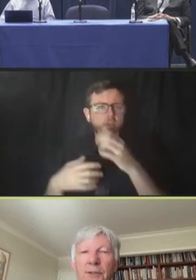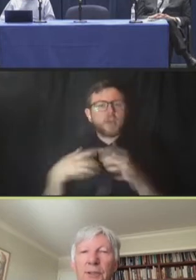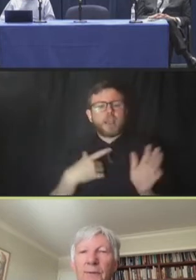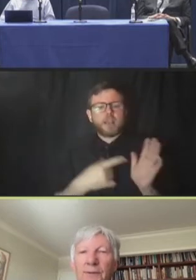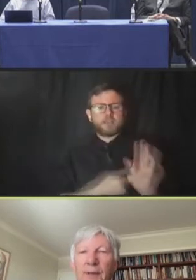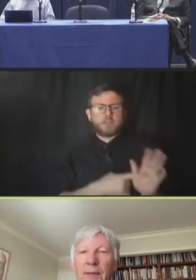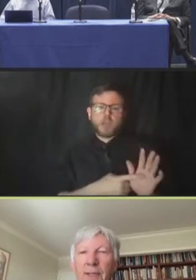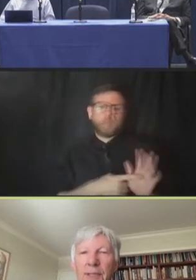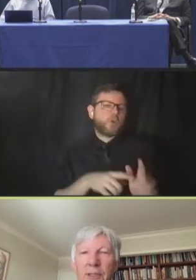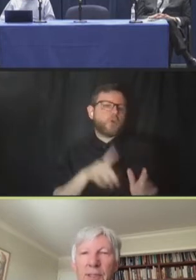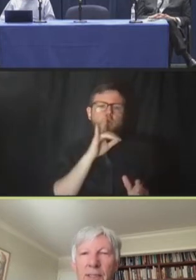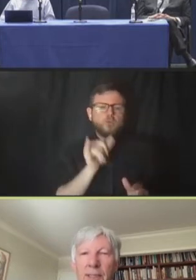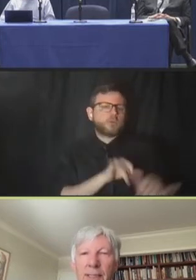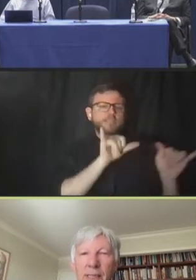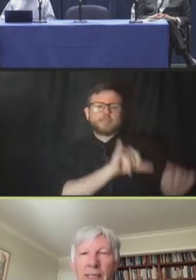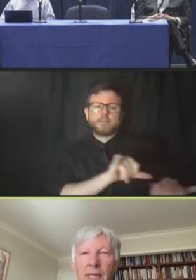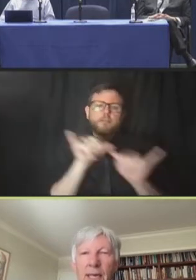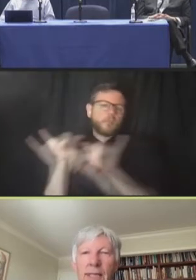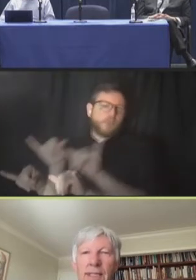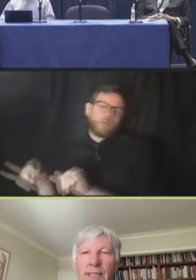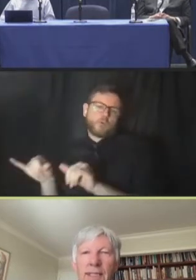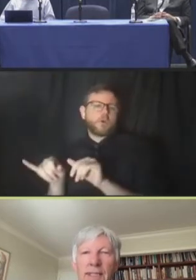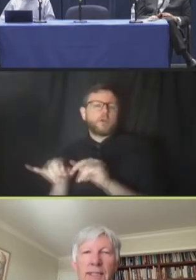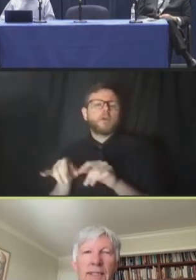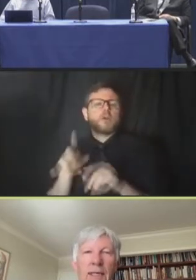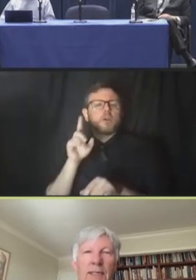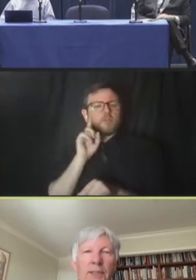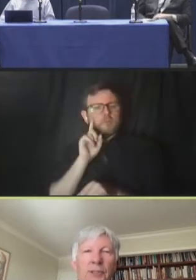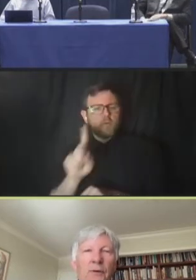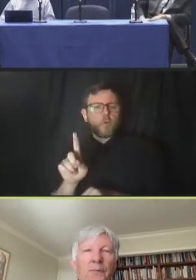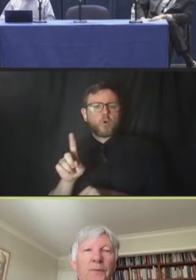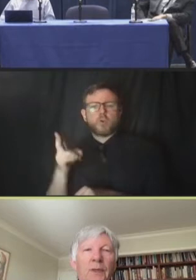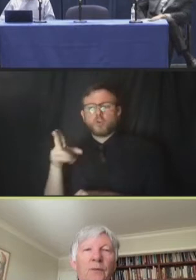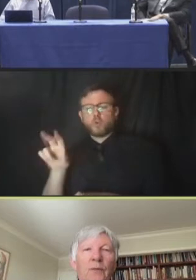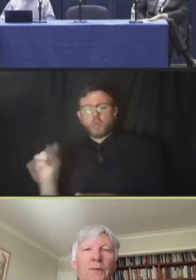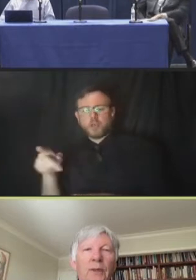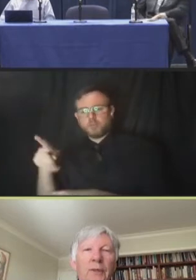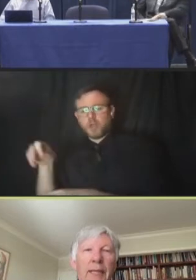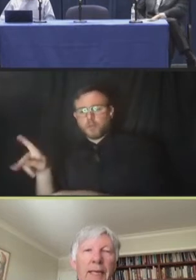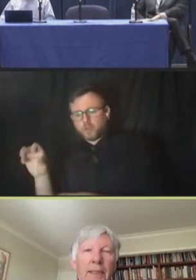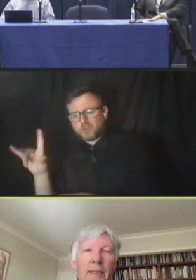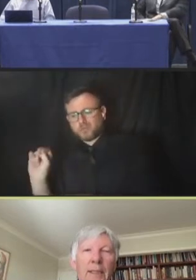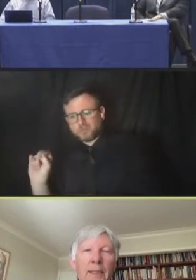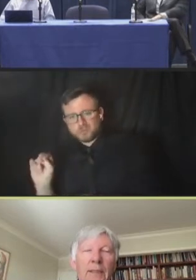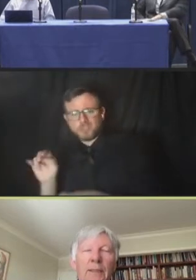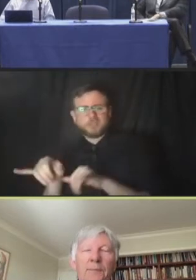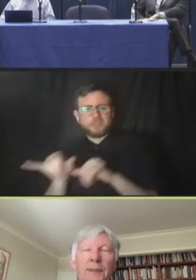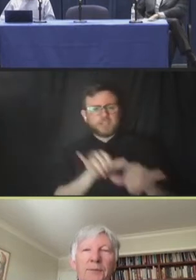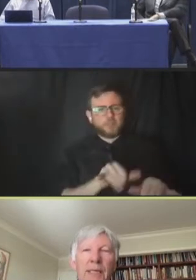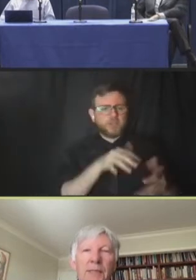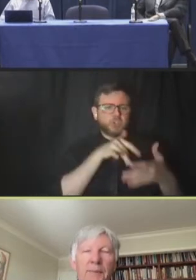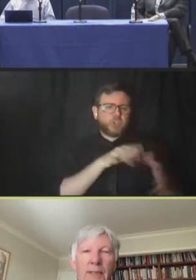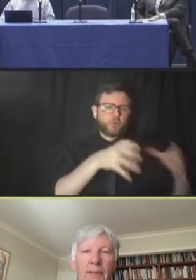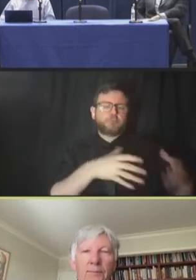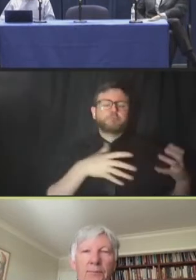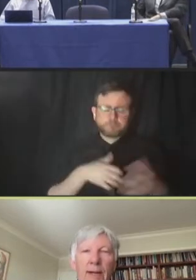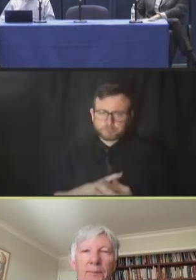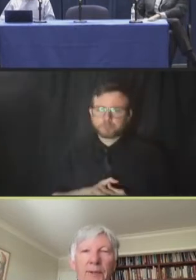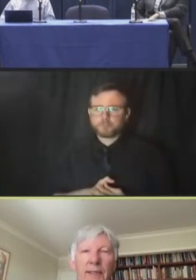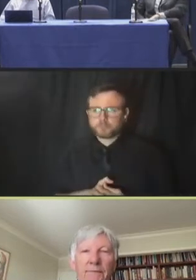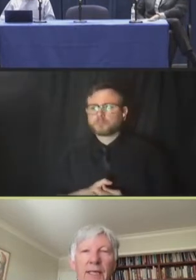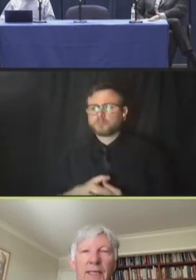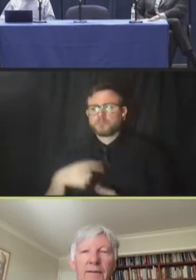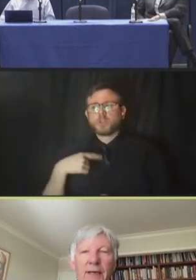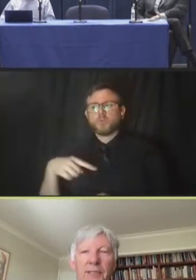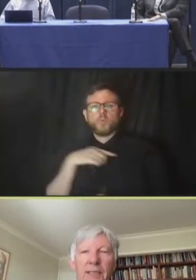looks almost identical to the U.S. population. Next slide. So when we look at people's estimated